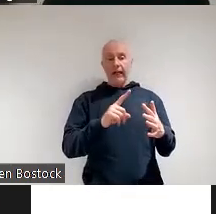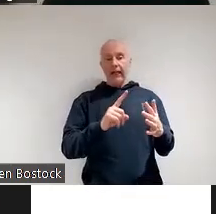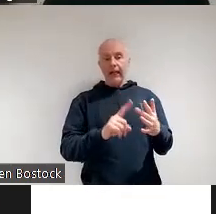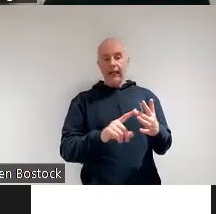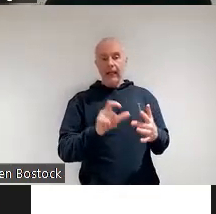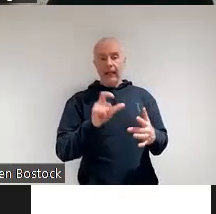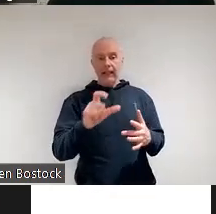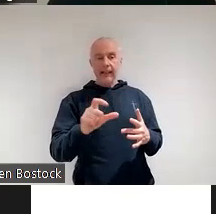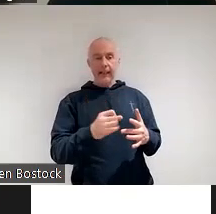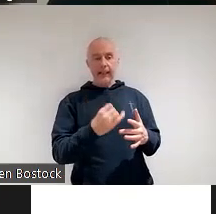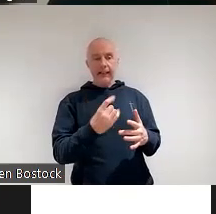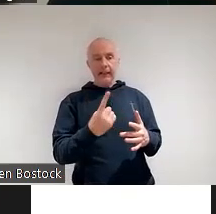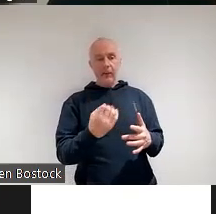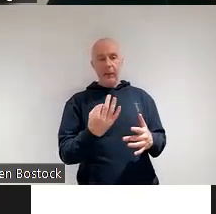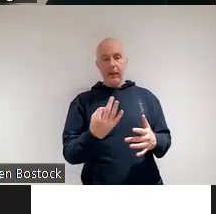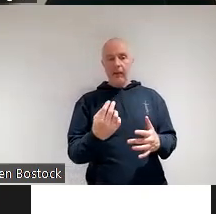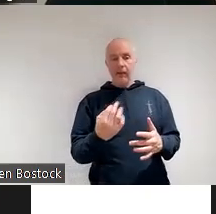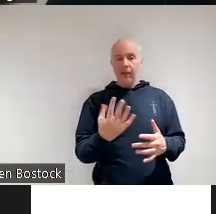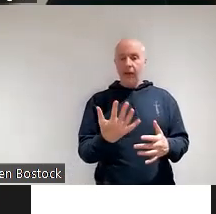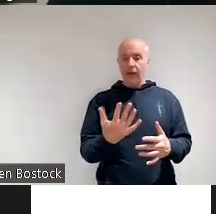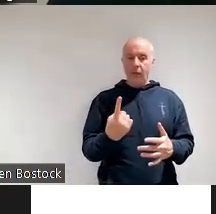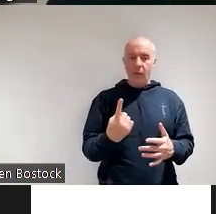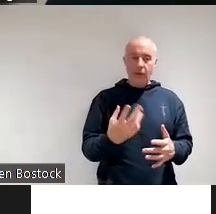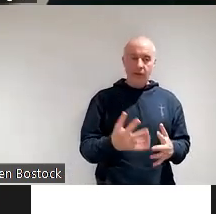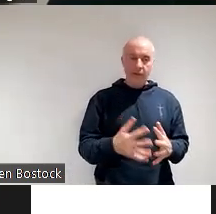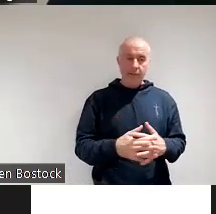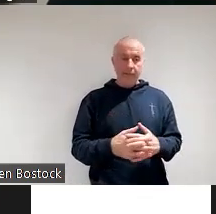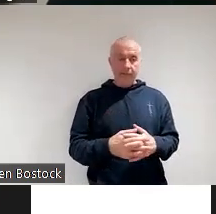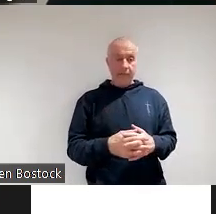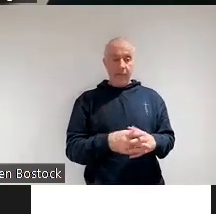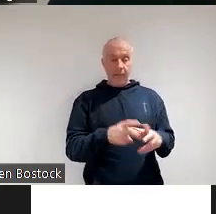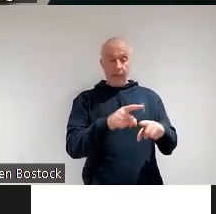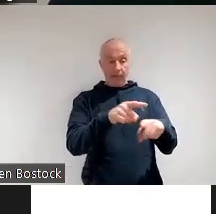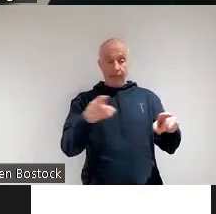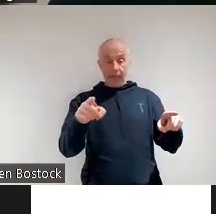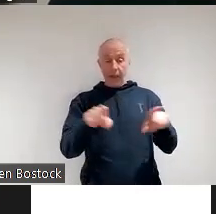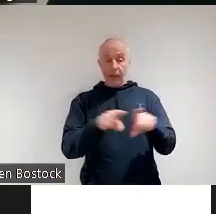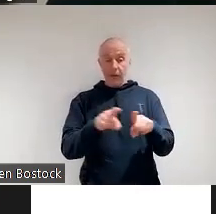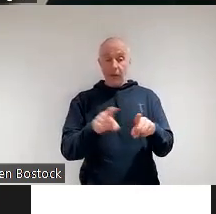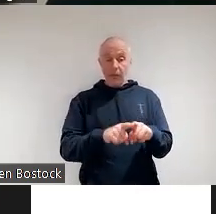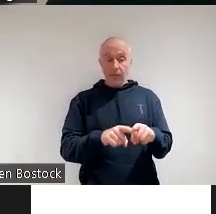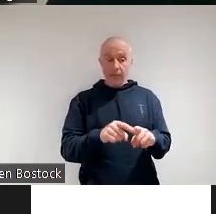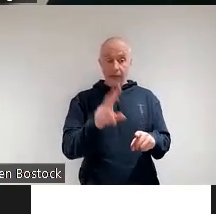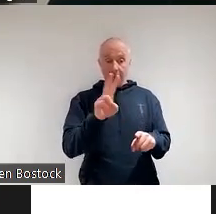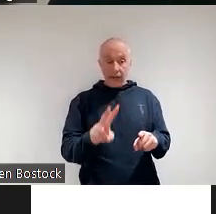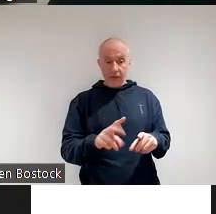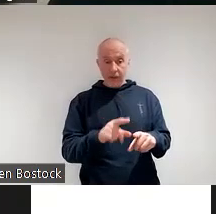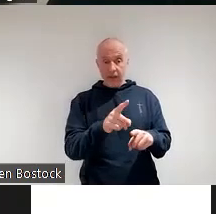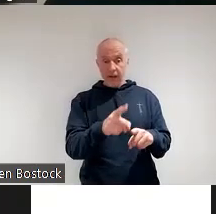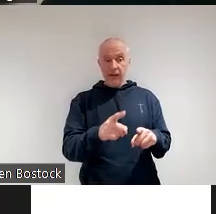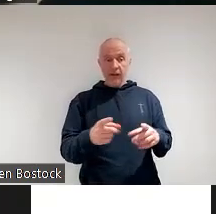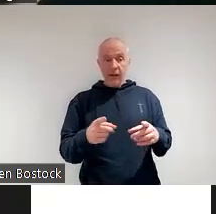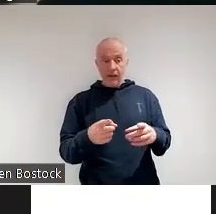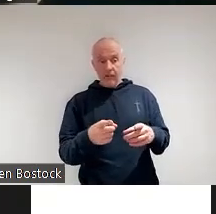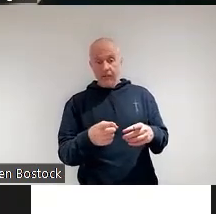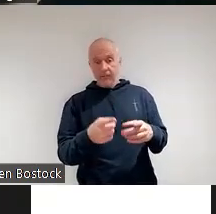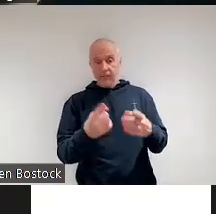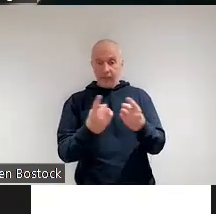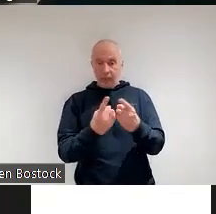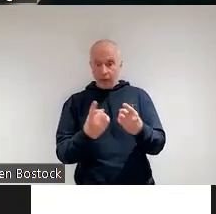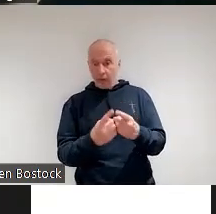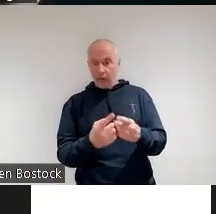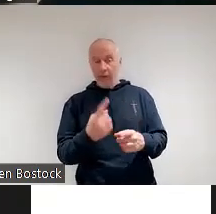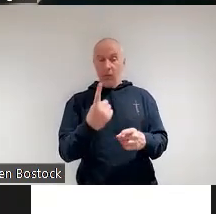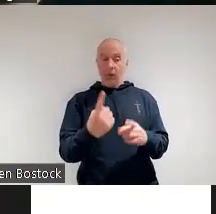chargers, even though they have all the electrical parts in it, like even the power electronics converting it, but one of the